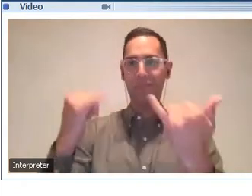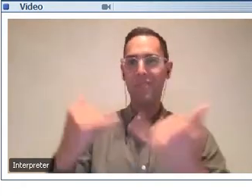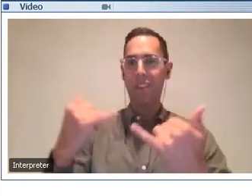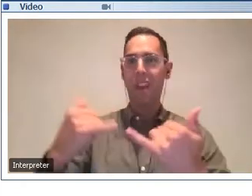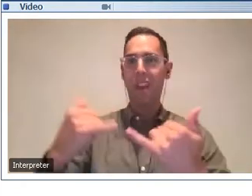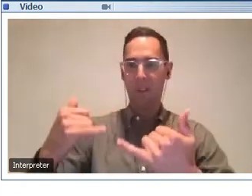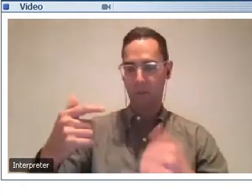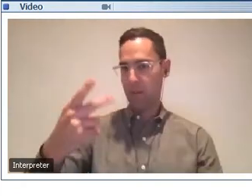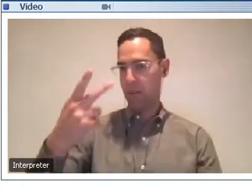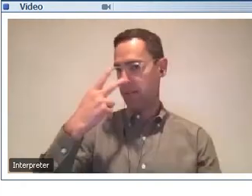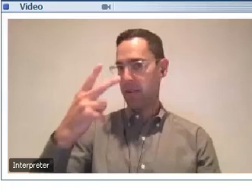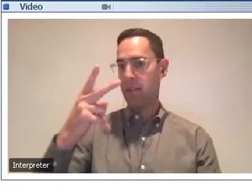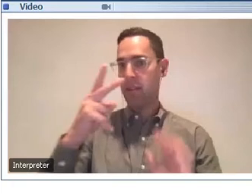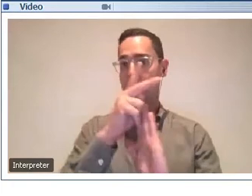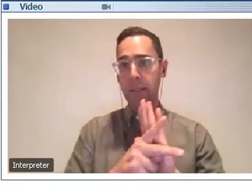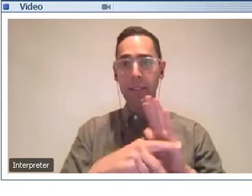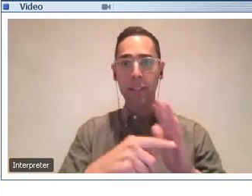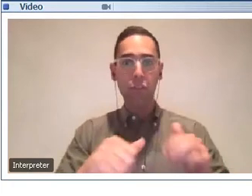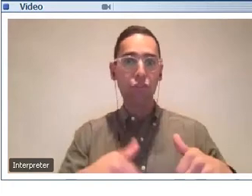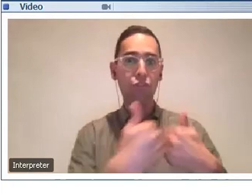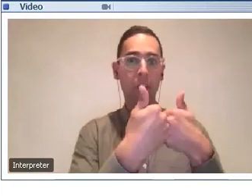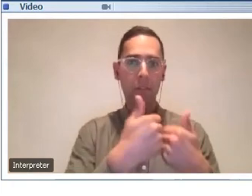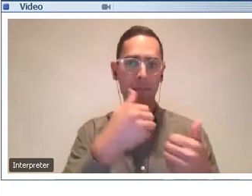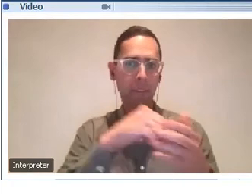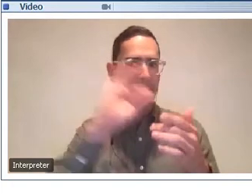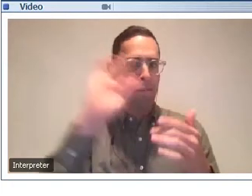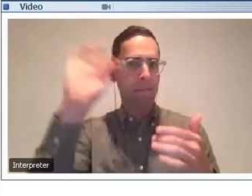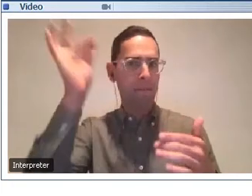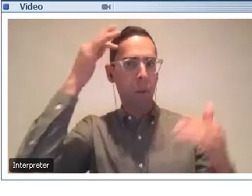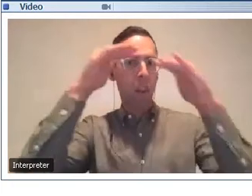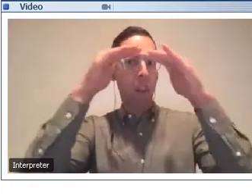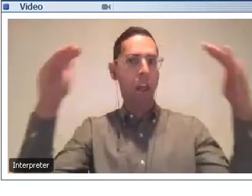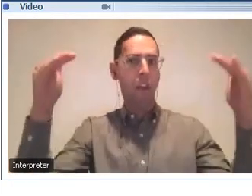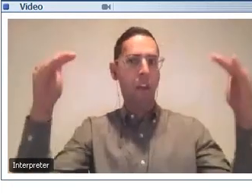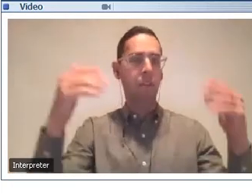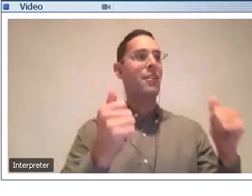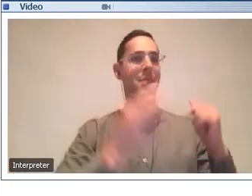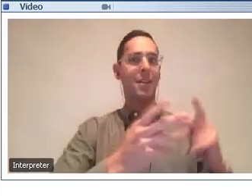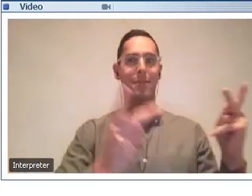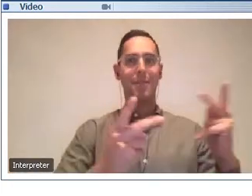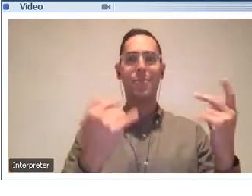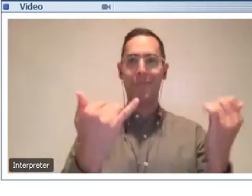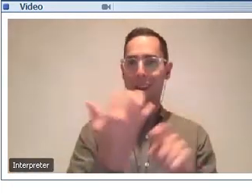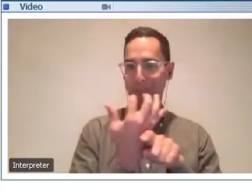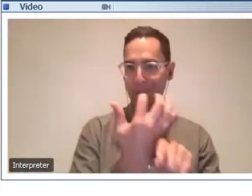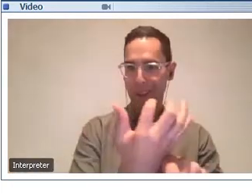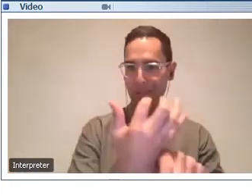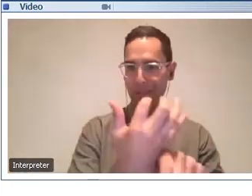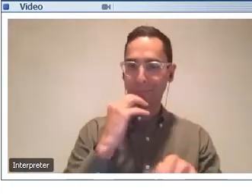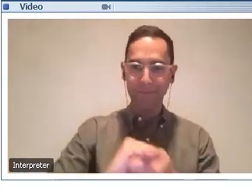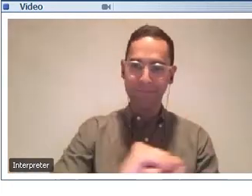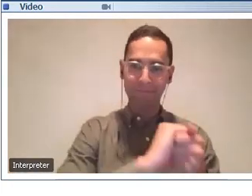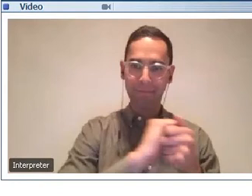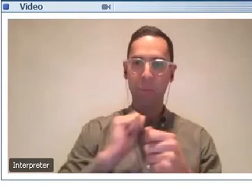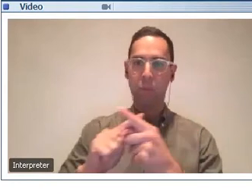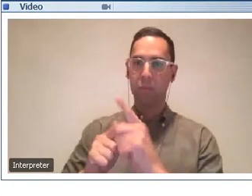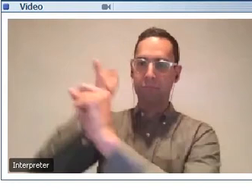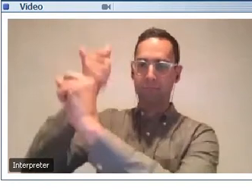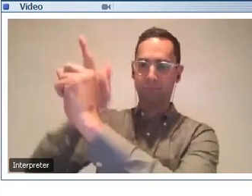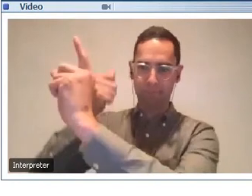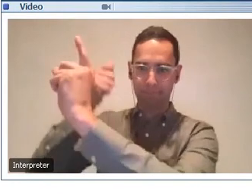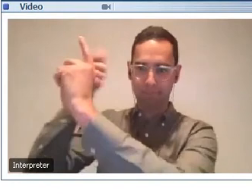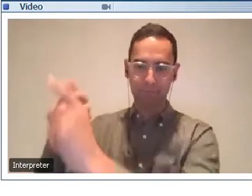level. And we need to build on that so that collaboration sort of extends beyond a crisis response and